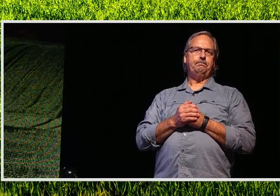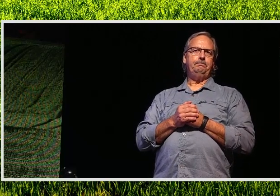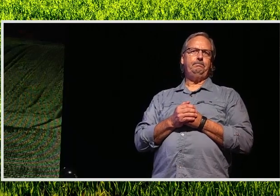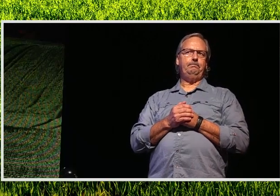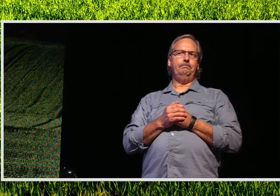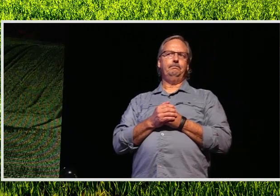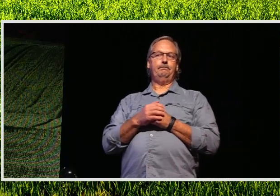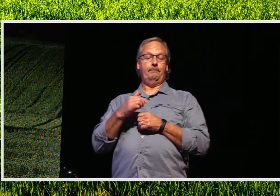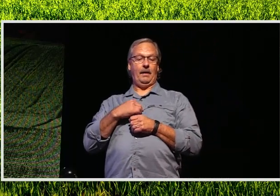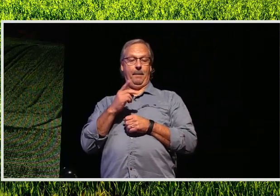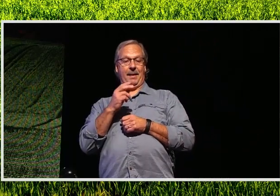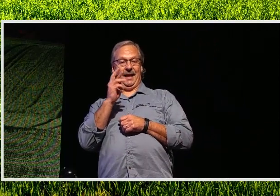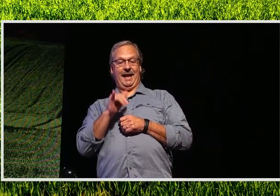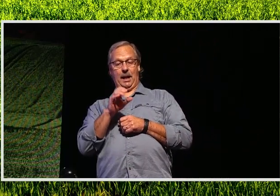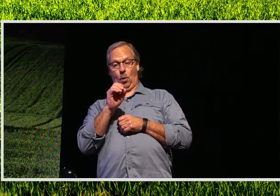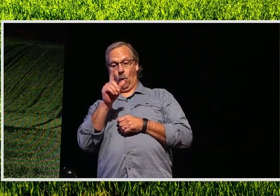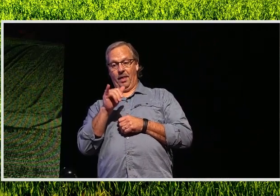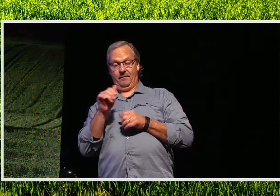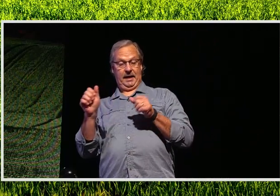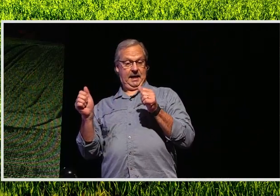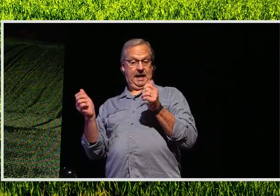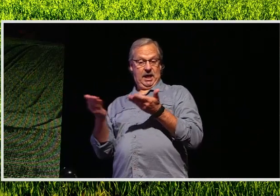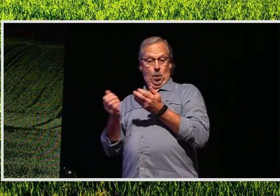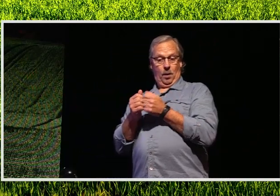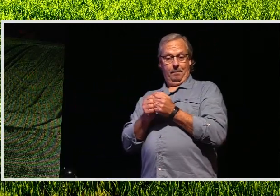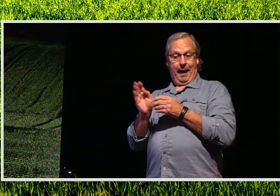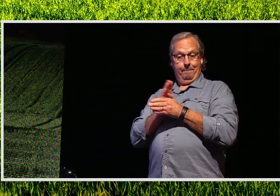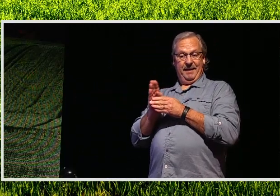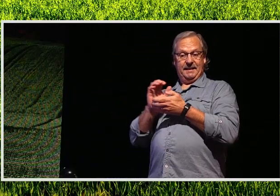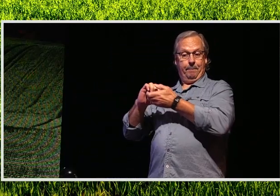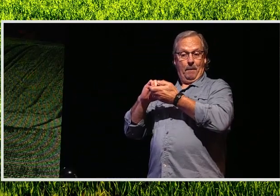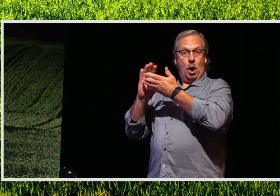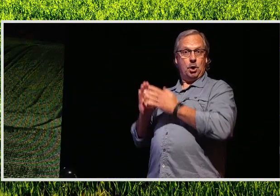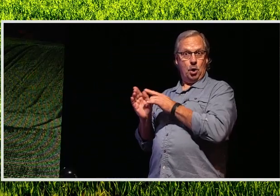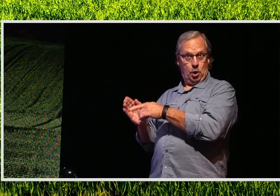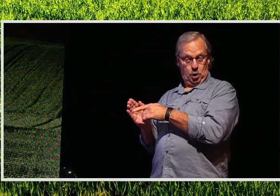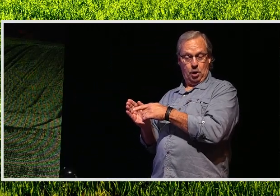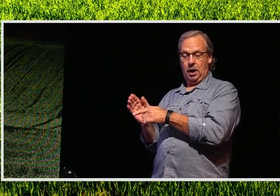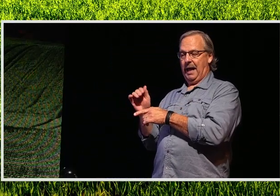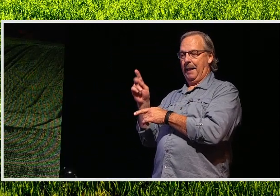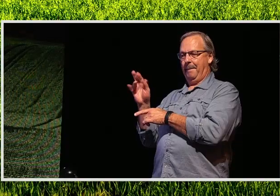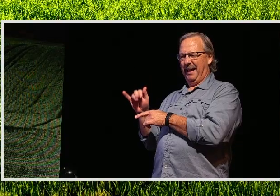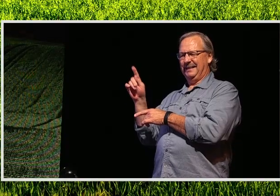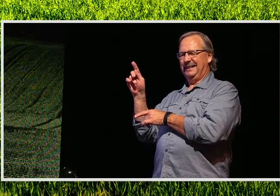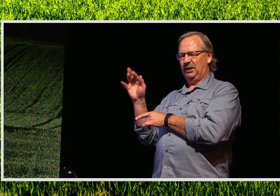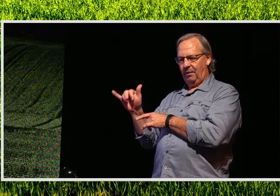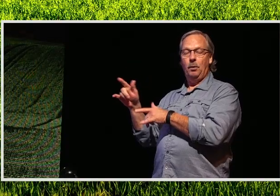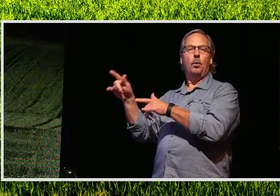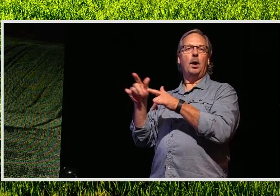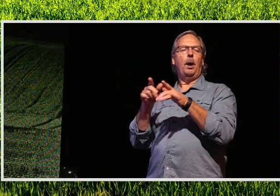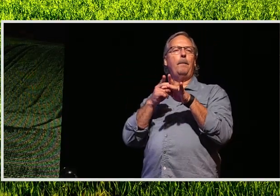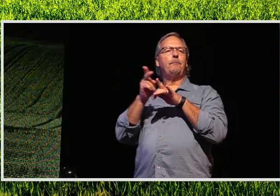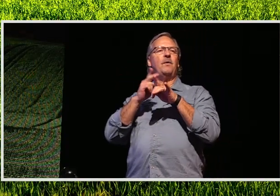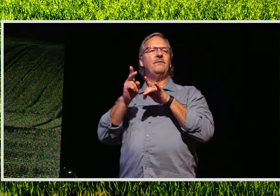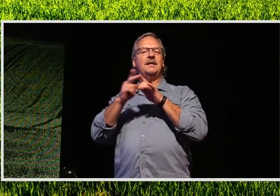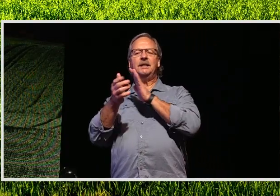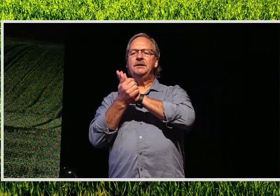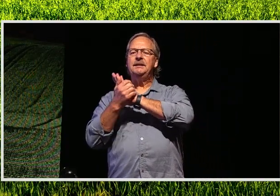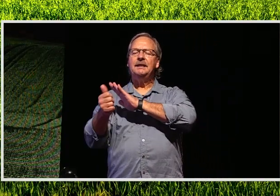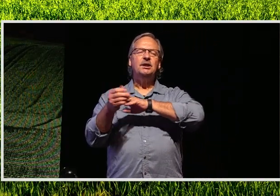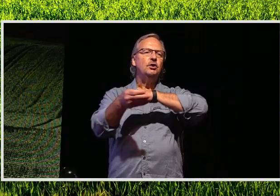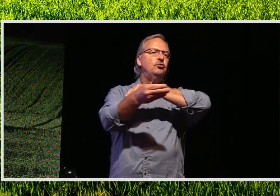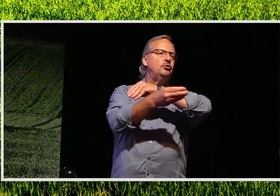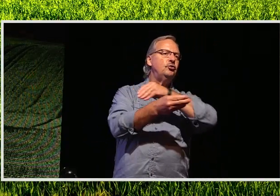I'm Katie Olthoff, here with my business partner, Jared Ocken, and we're Iowa farmers who have applied our professional skills to solving